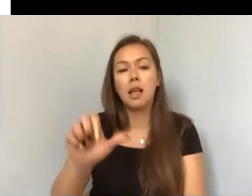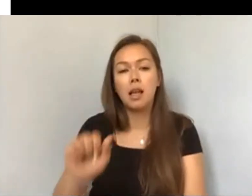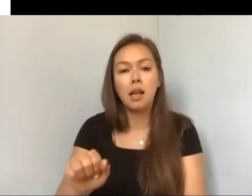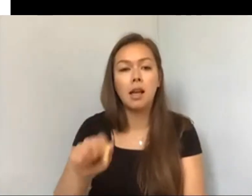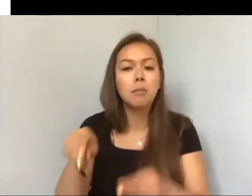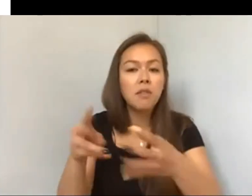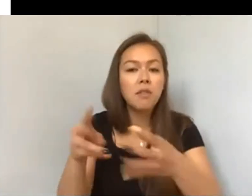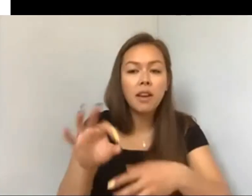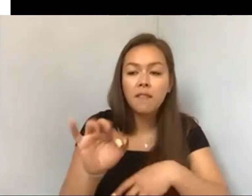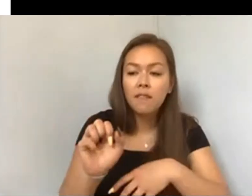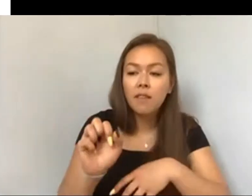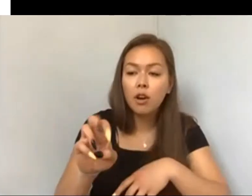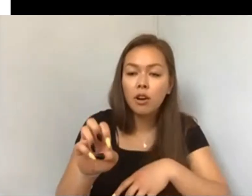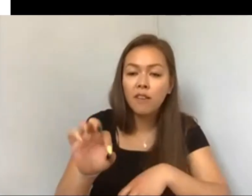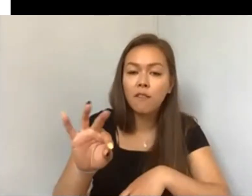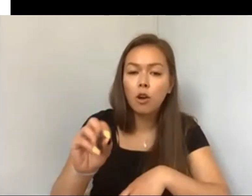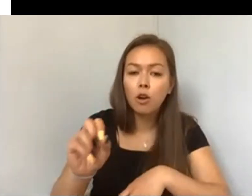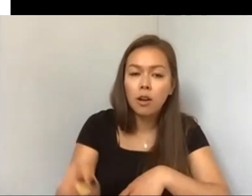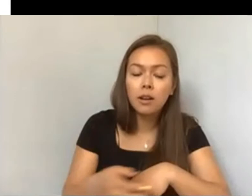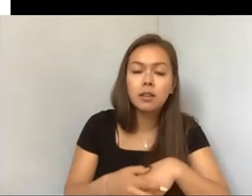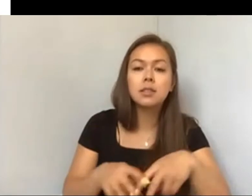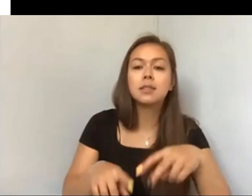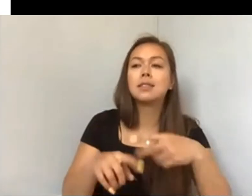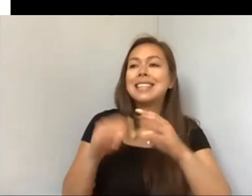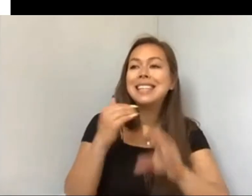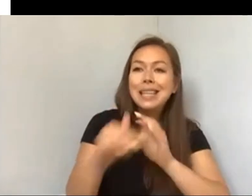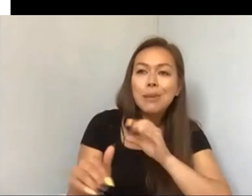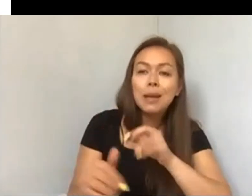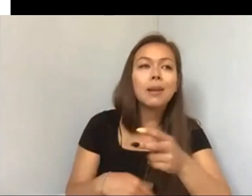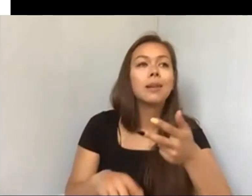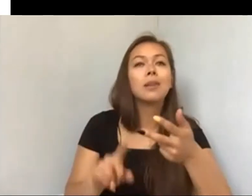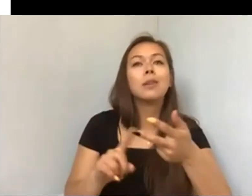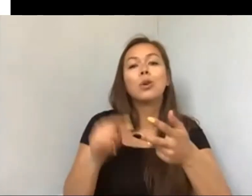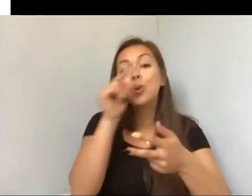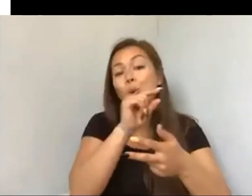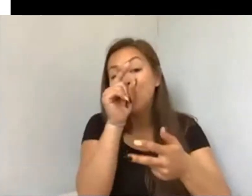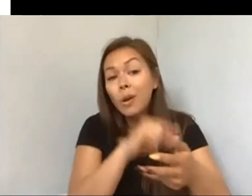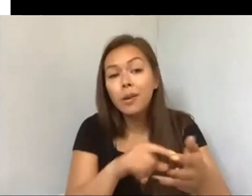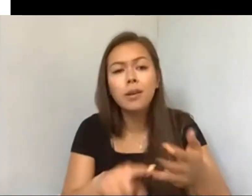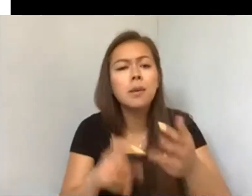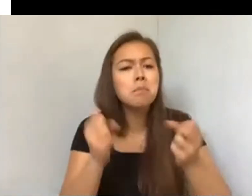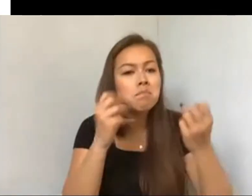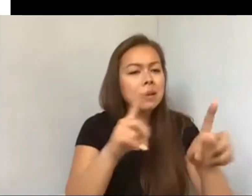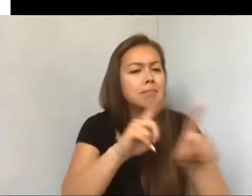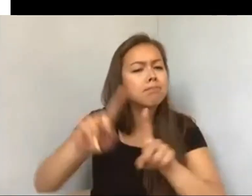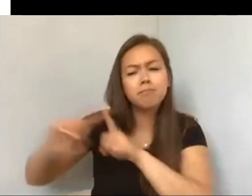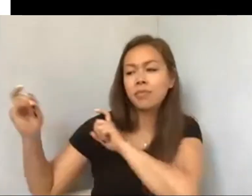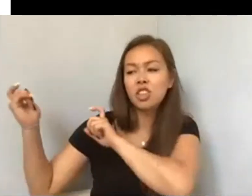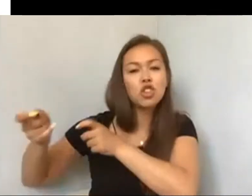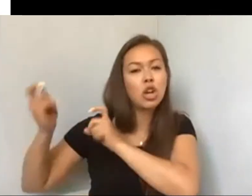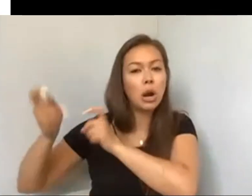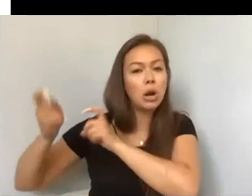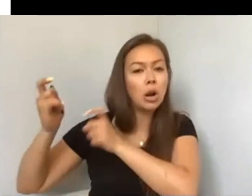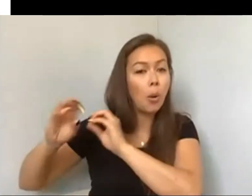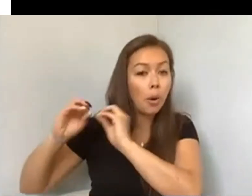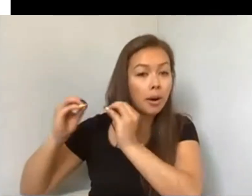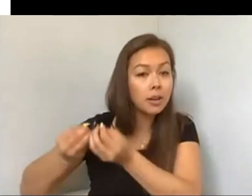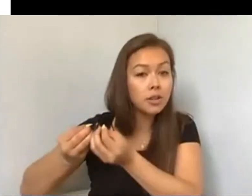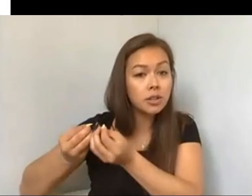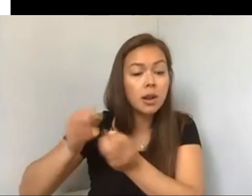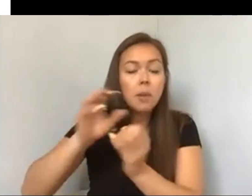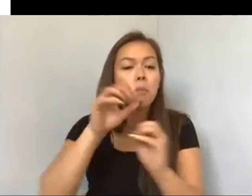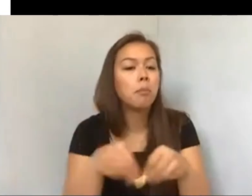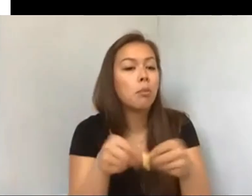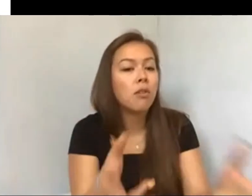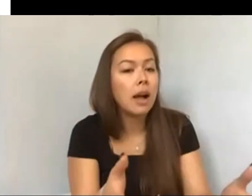email tools. You've got Google, and then there's a bunch of different charitable organizations that provide access to technology for small groups